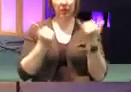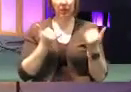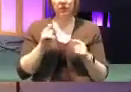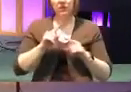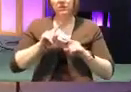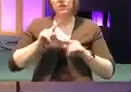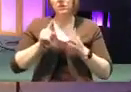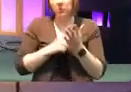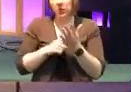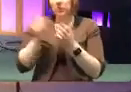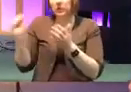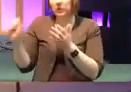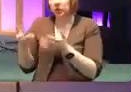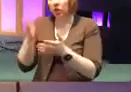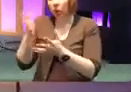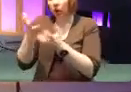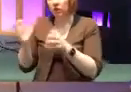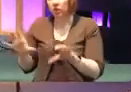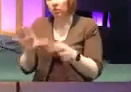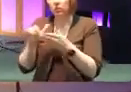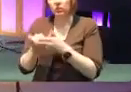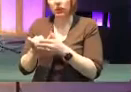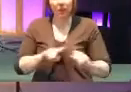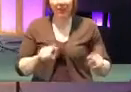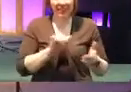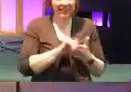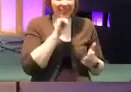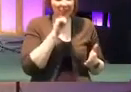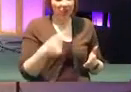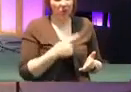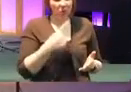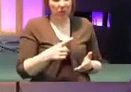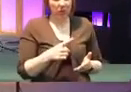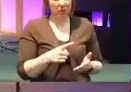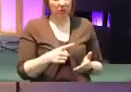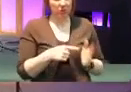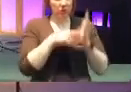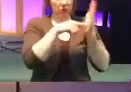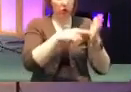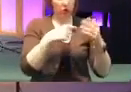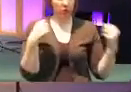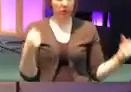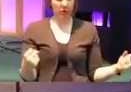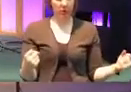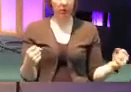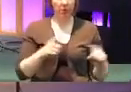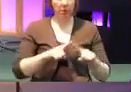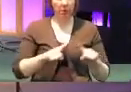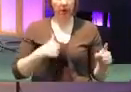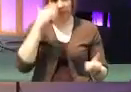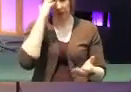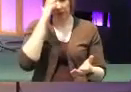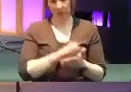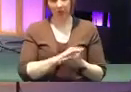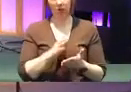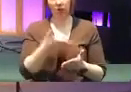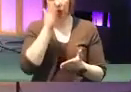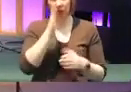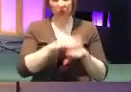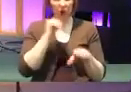it is, but that's not the only indication of boldness. Okay? But I do believe that God is calling